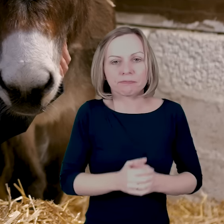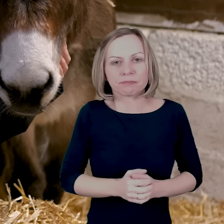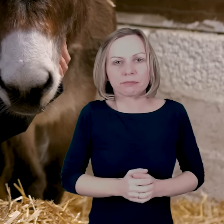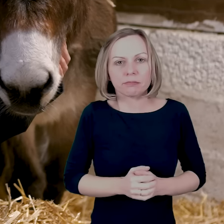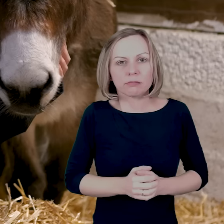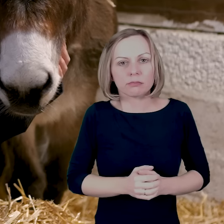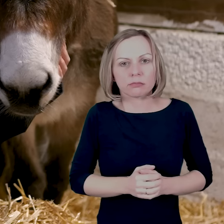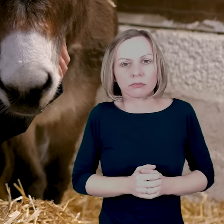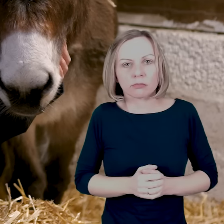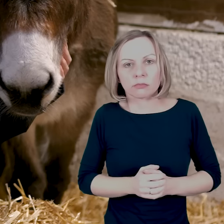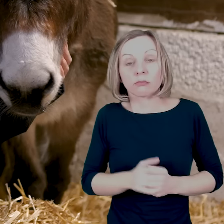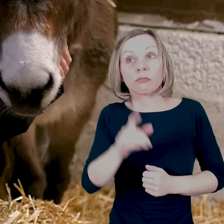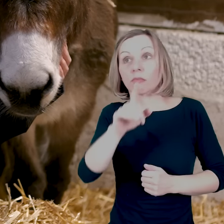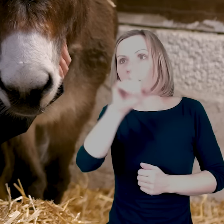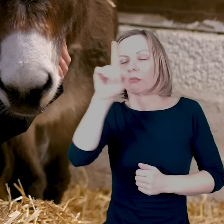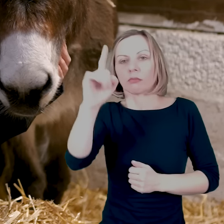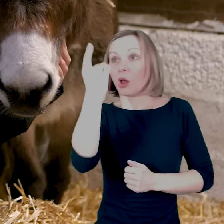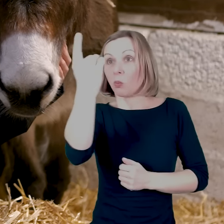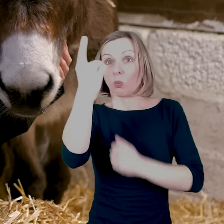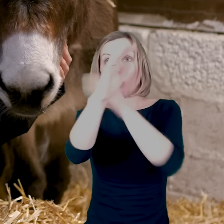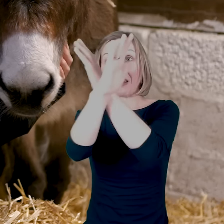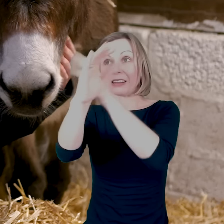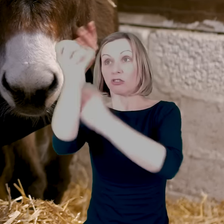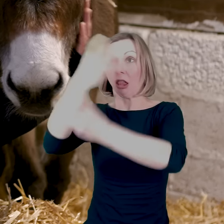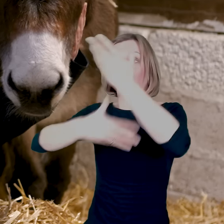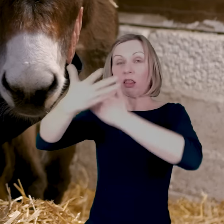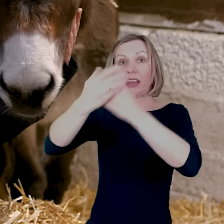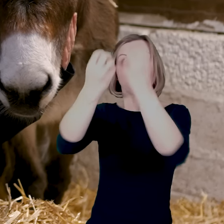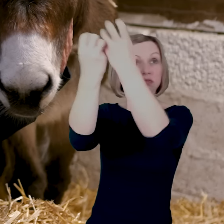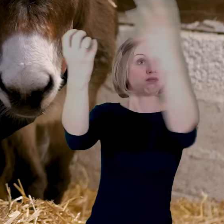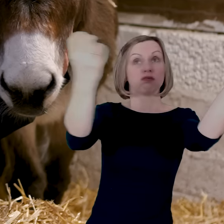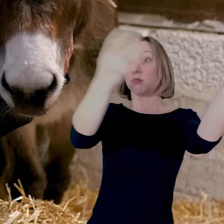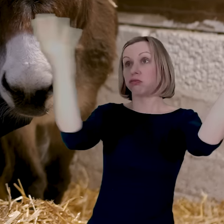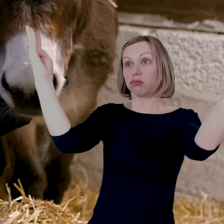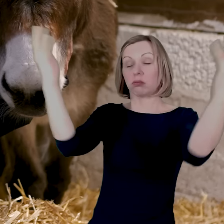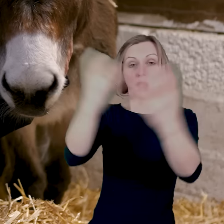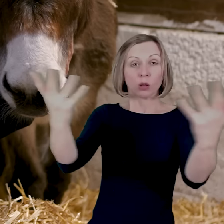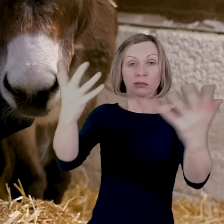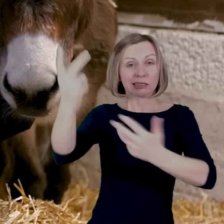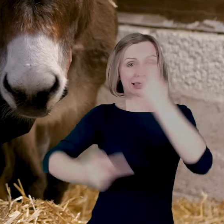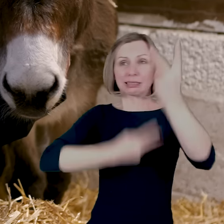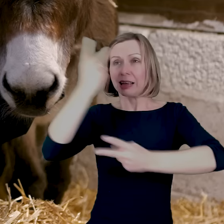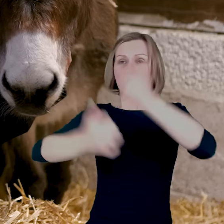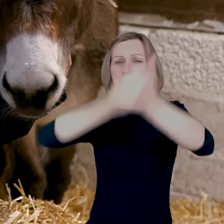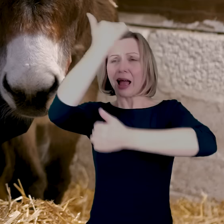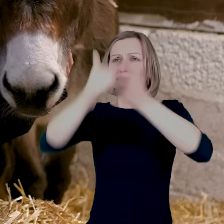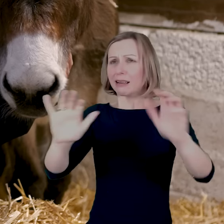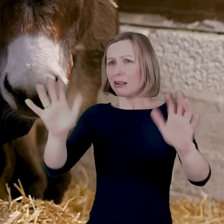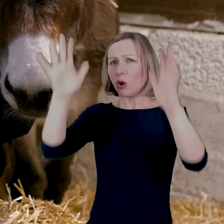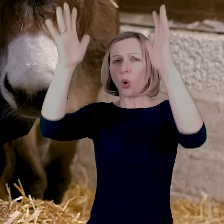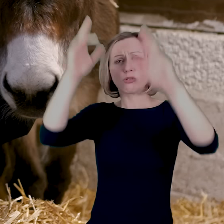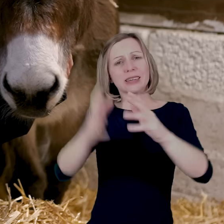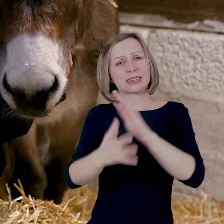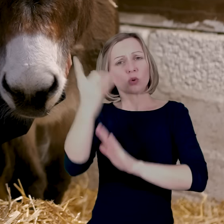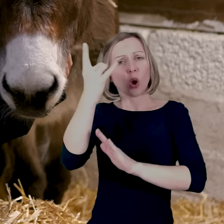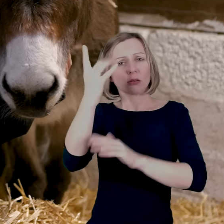lying in a manger." And suddenly there was with the angel a multitude of the heavenly host, singing praises to God and